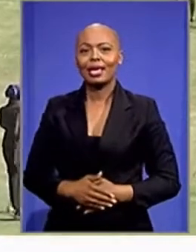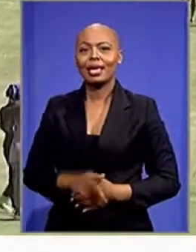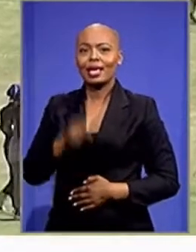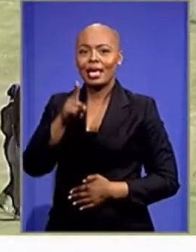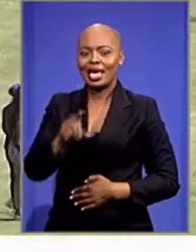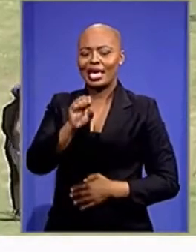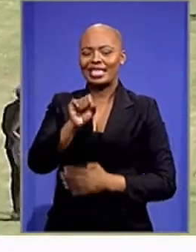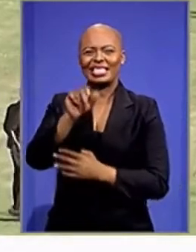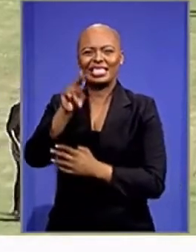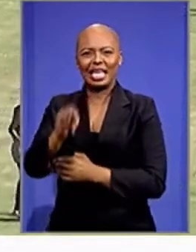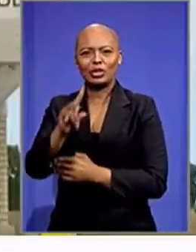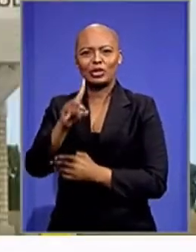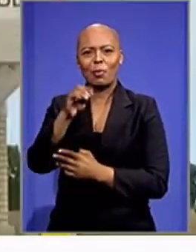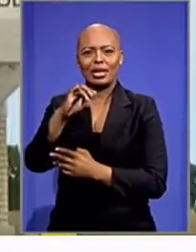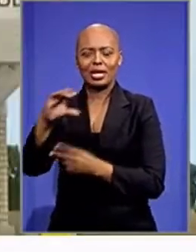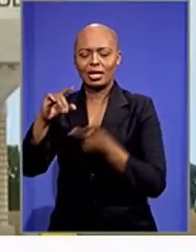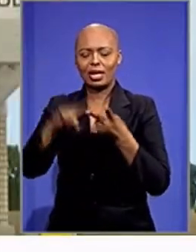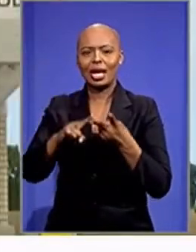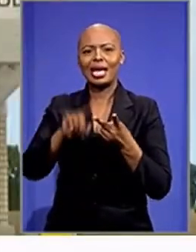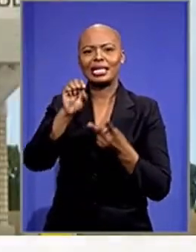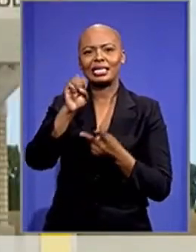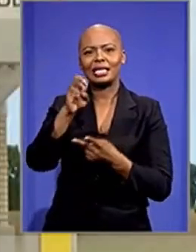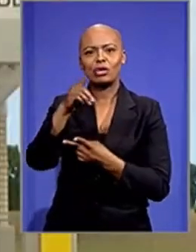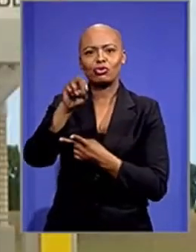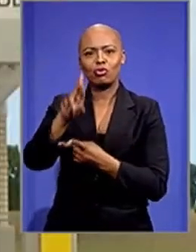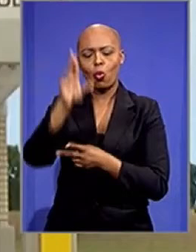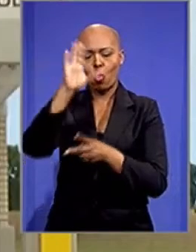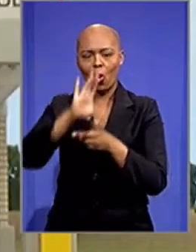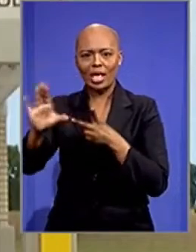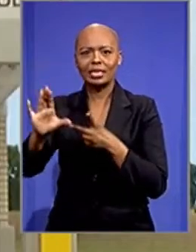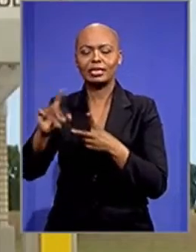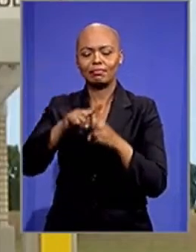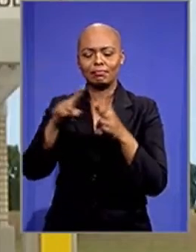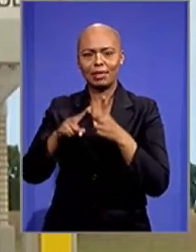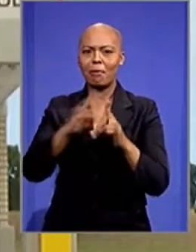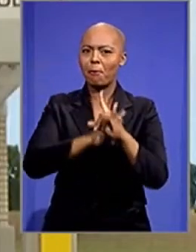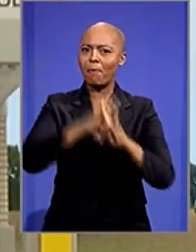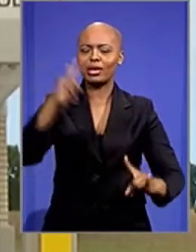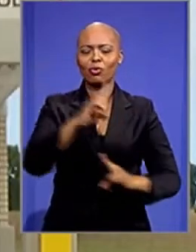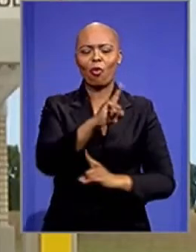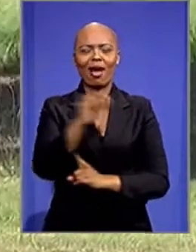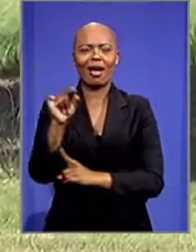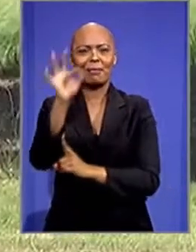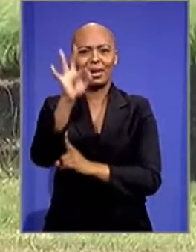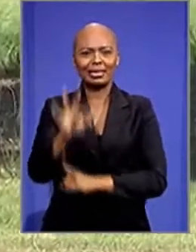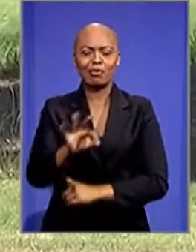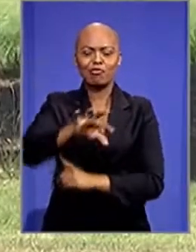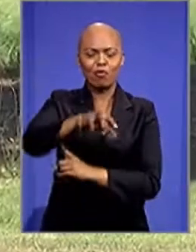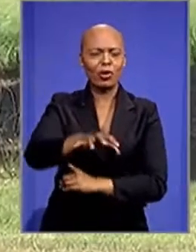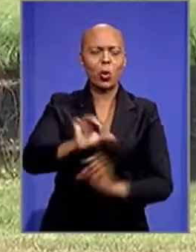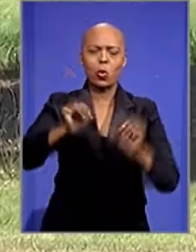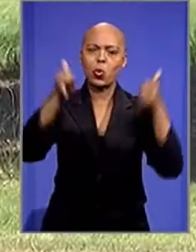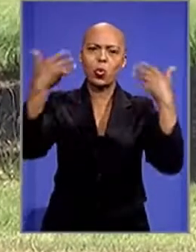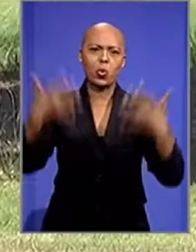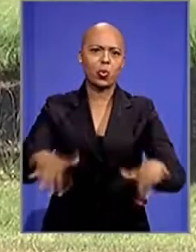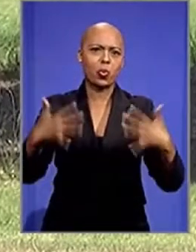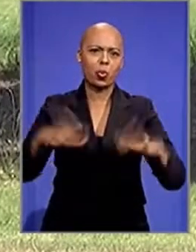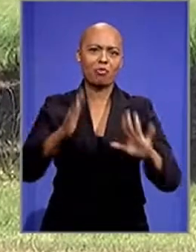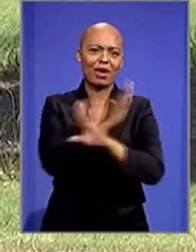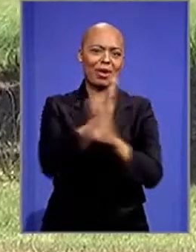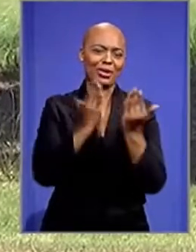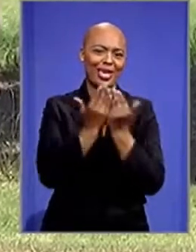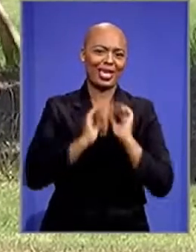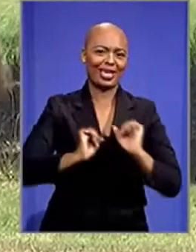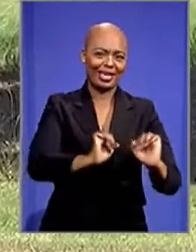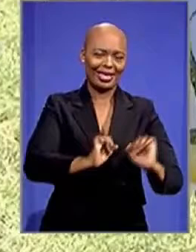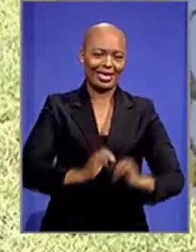Dominic Qabega le St Andrews College Makhanda le tsona di paseditswe ka 100% mo province e sebeditseng hantle dikolong tse ikemetseng